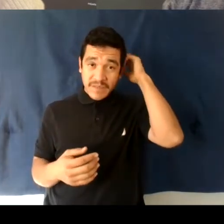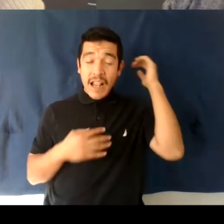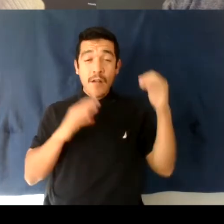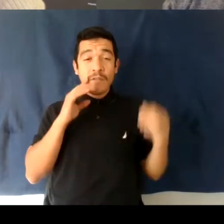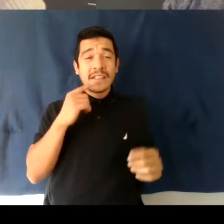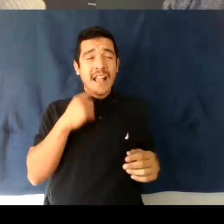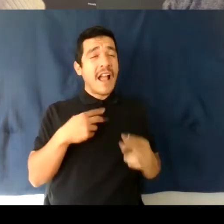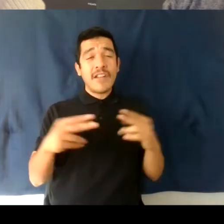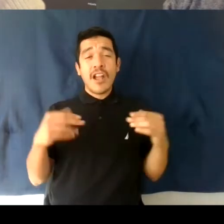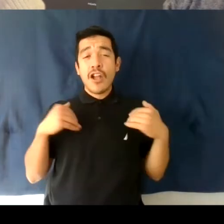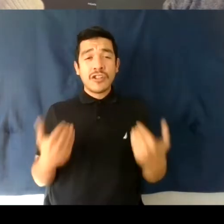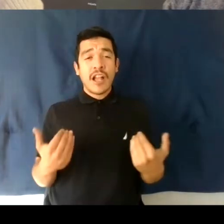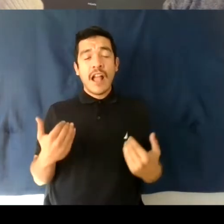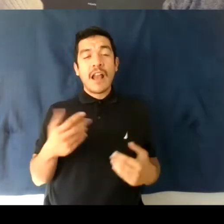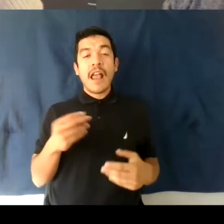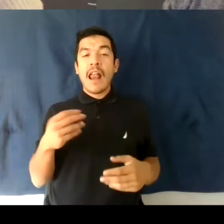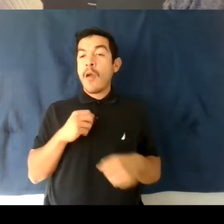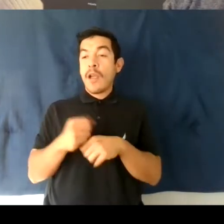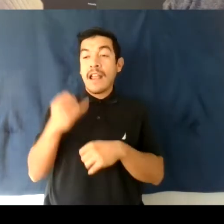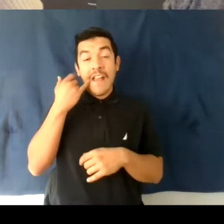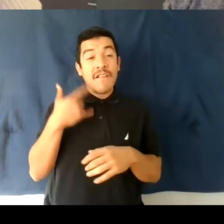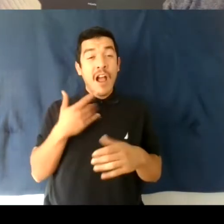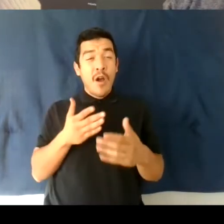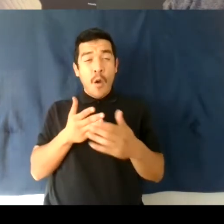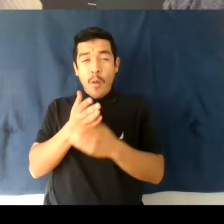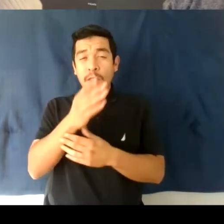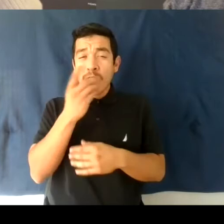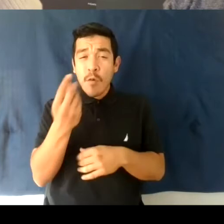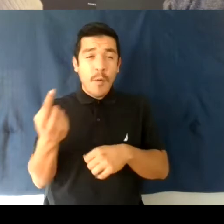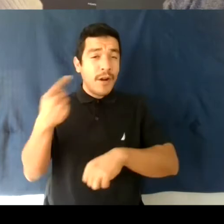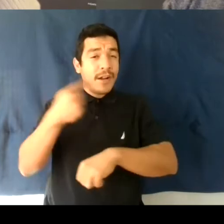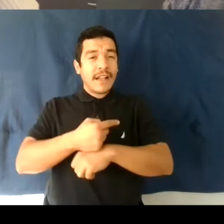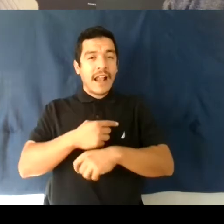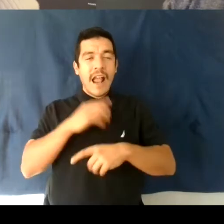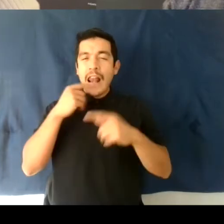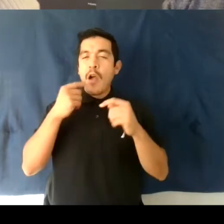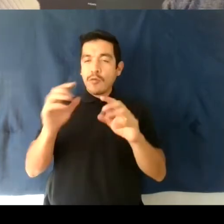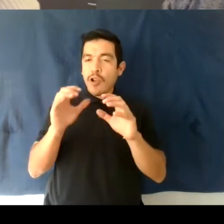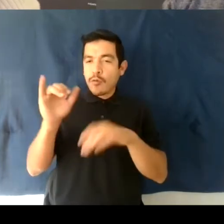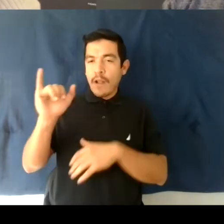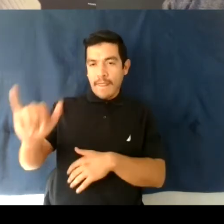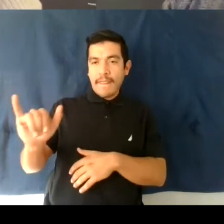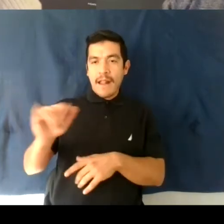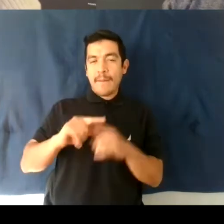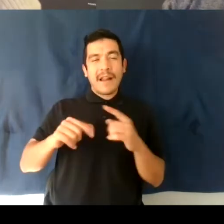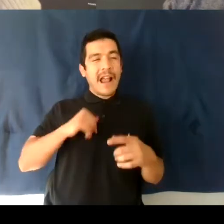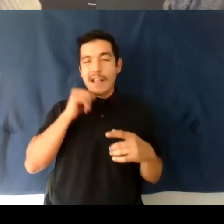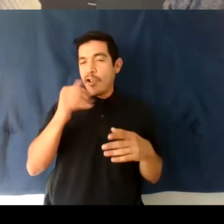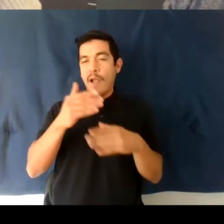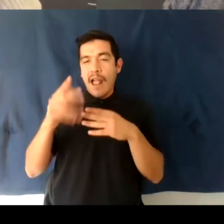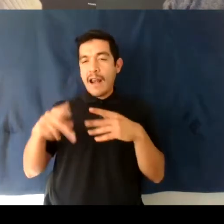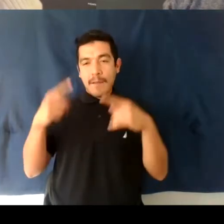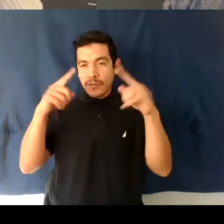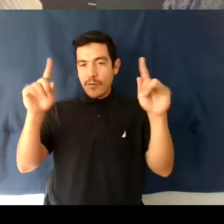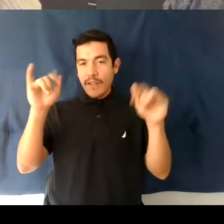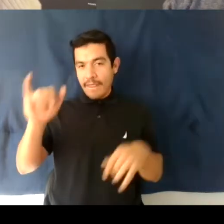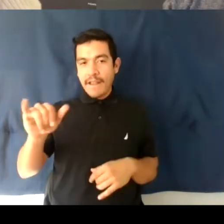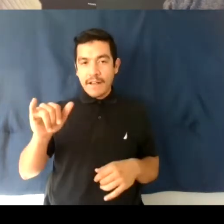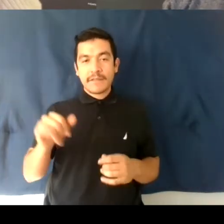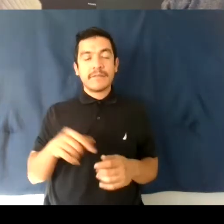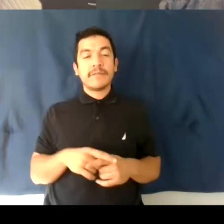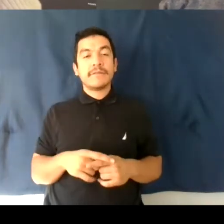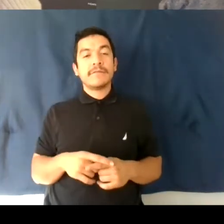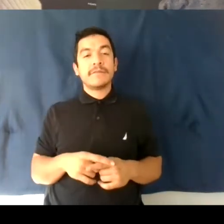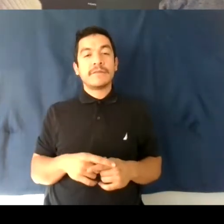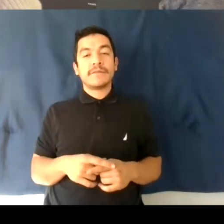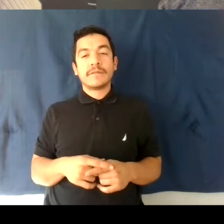can, if I push through for just one more day, then I'll do XYZ, and then I don't end up doing that. And so it's like being like following through on